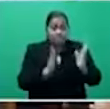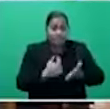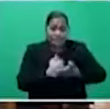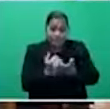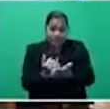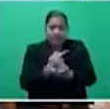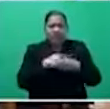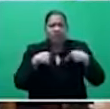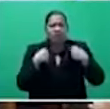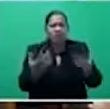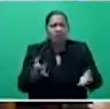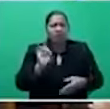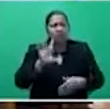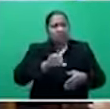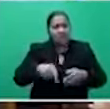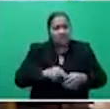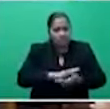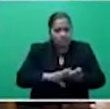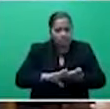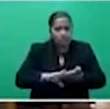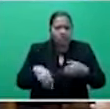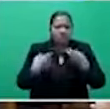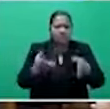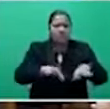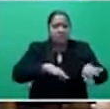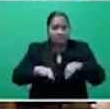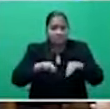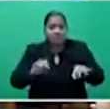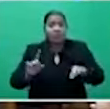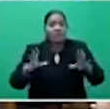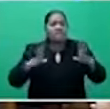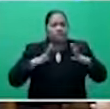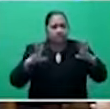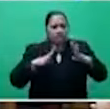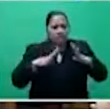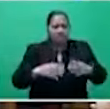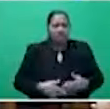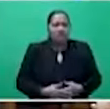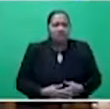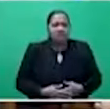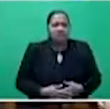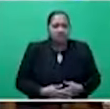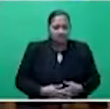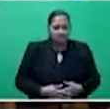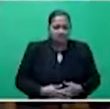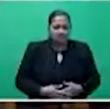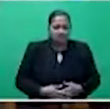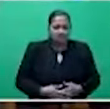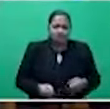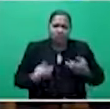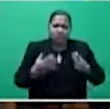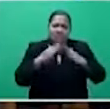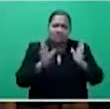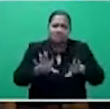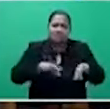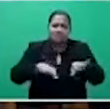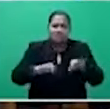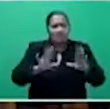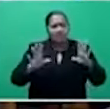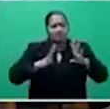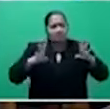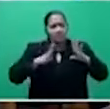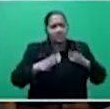up to $10,000. We'll give the actual plan for free, which is certified, cyclone certified. We'll contribute that.